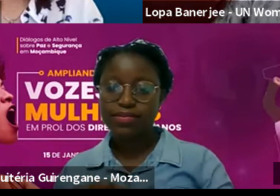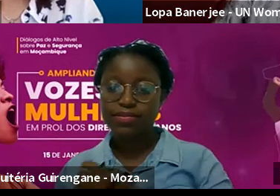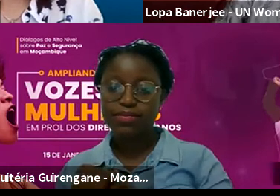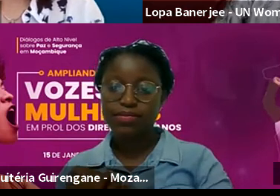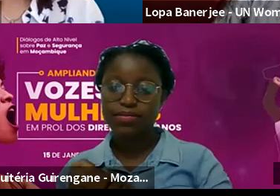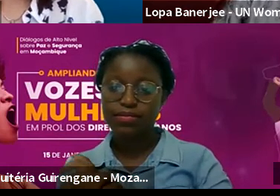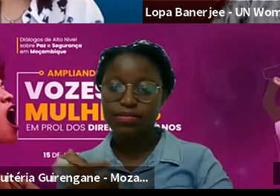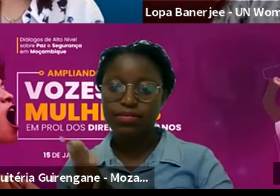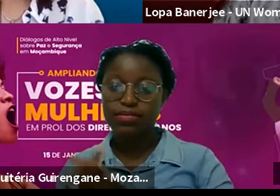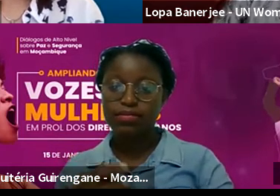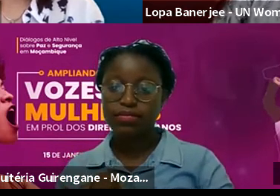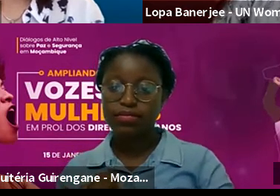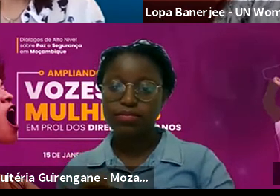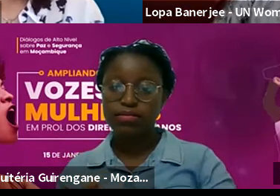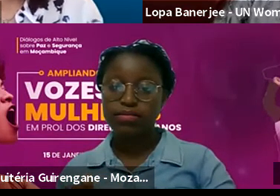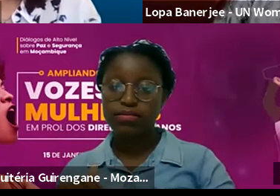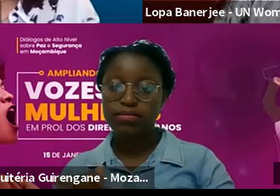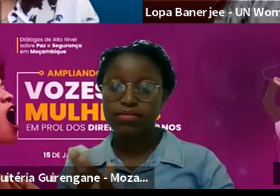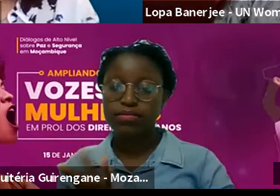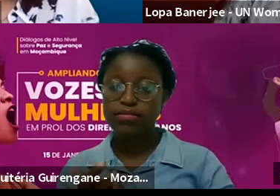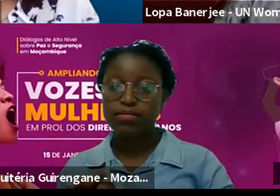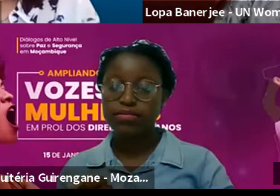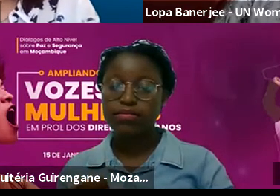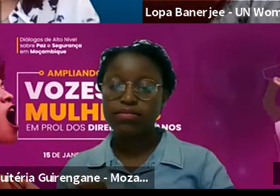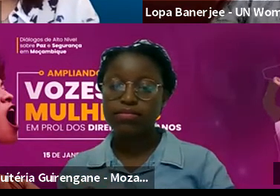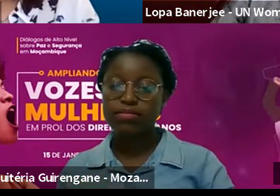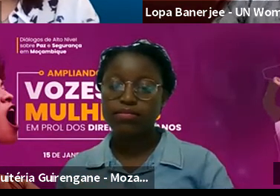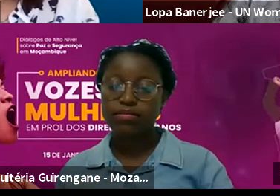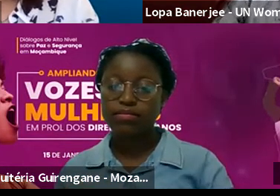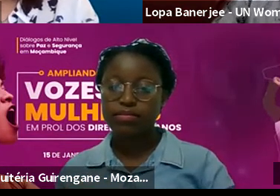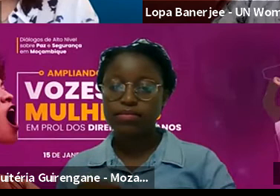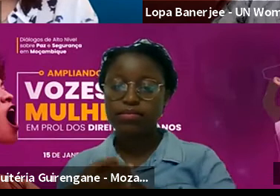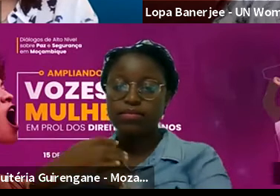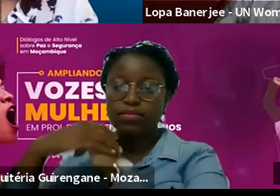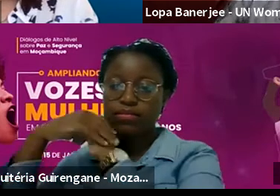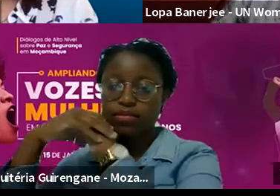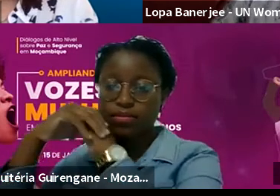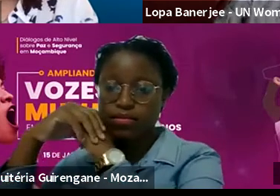face and the creative solutions that we're using to overcome them. So as feminists.